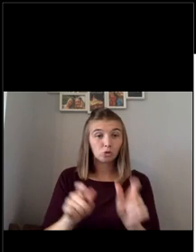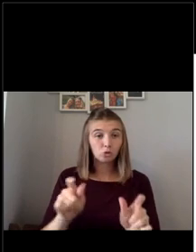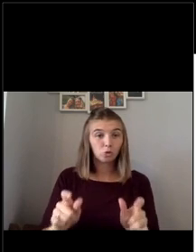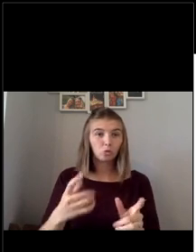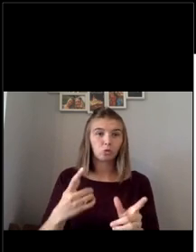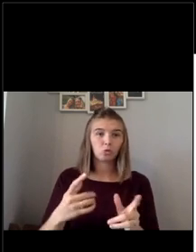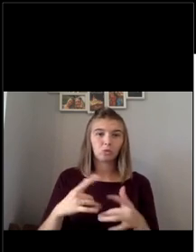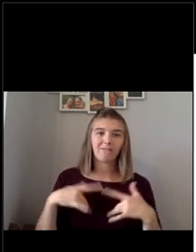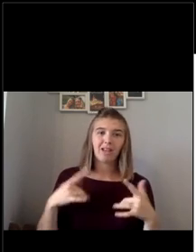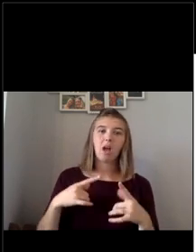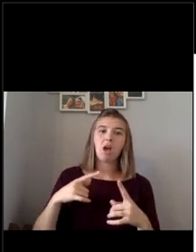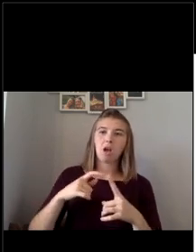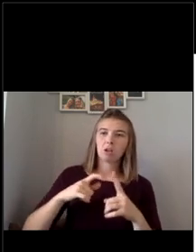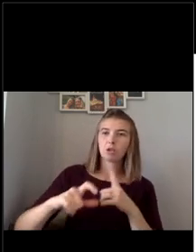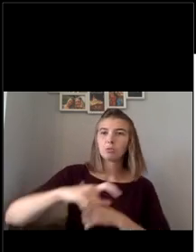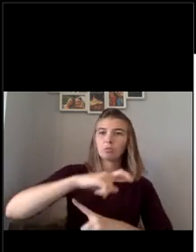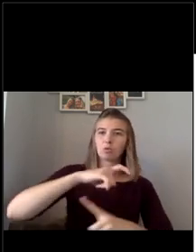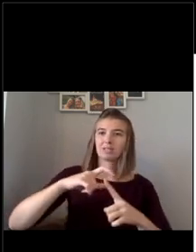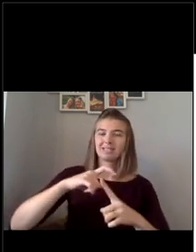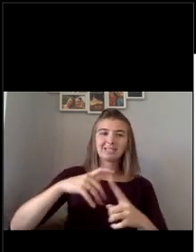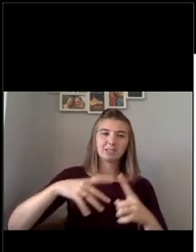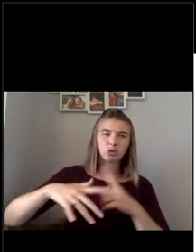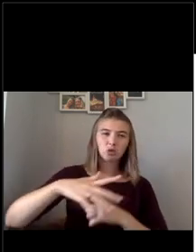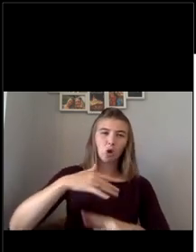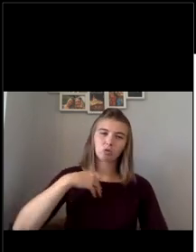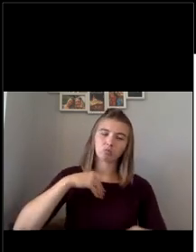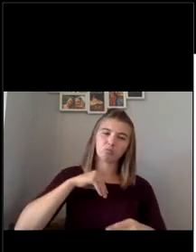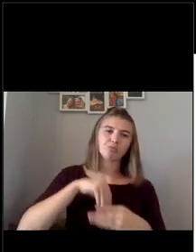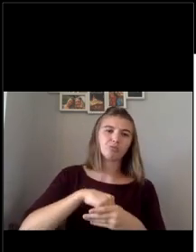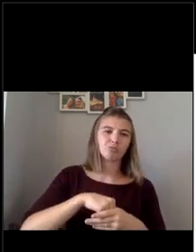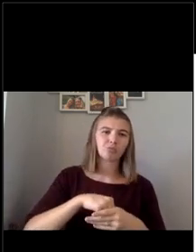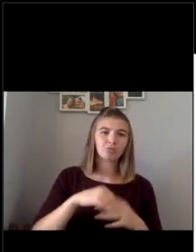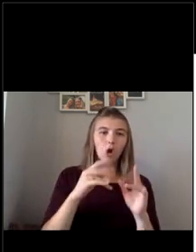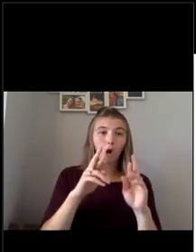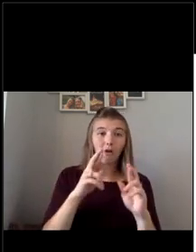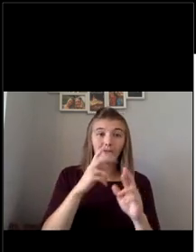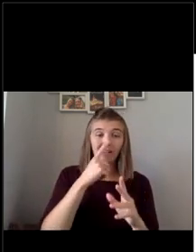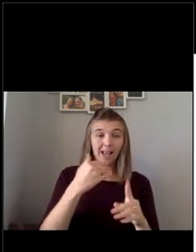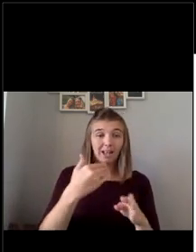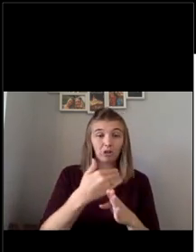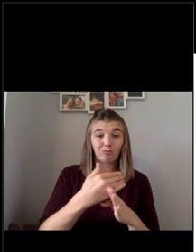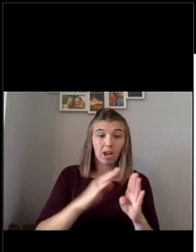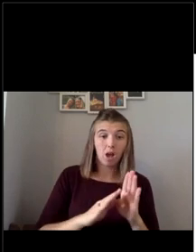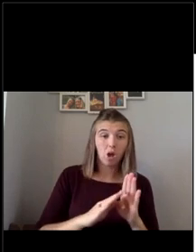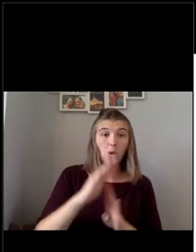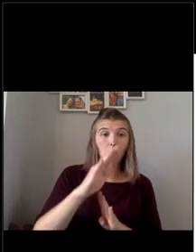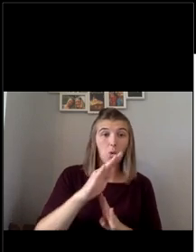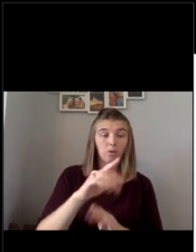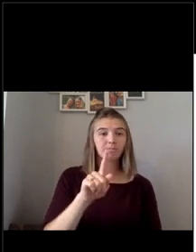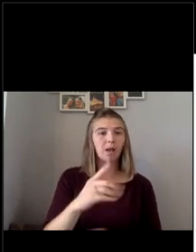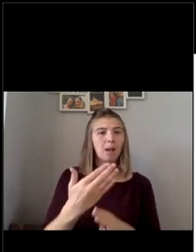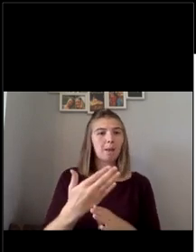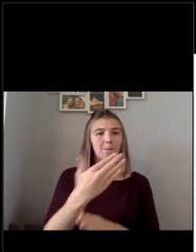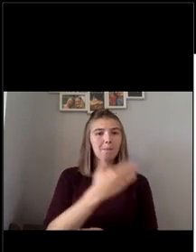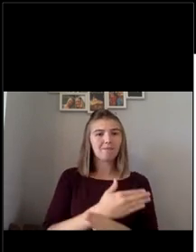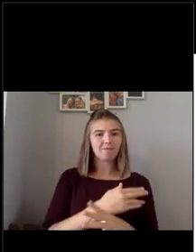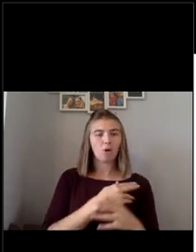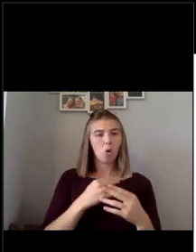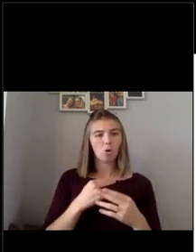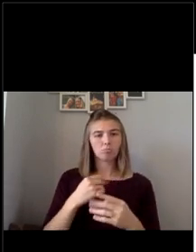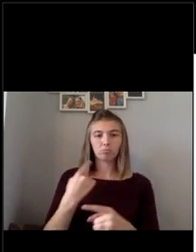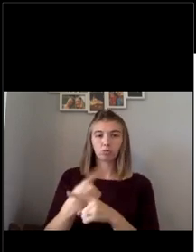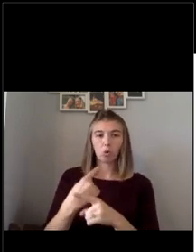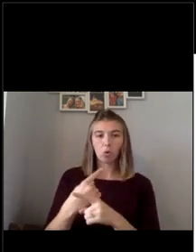of belonging in their studies and their future careers. But before we actually hand over to Aaron, we'd like to know a little bit more about